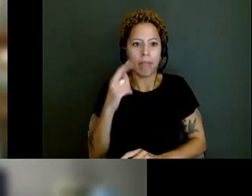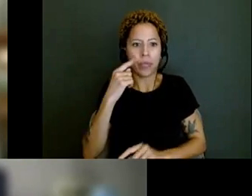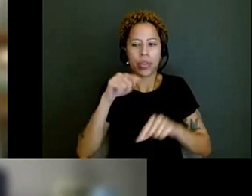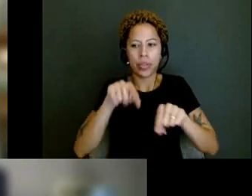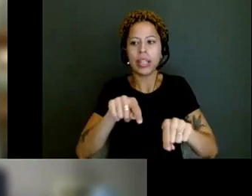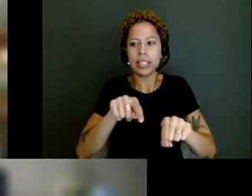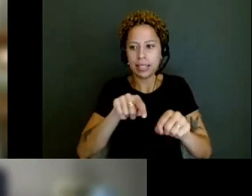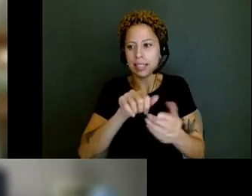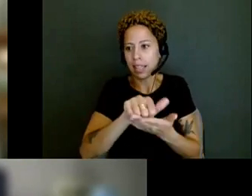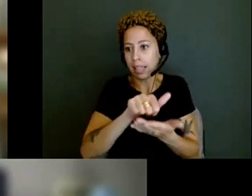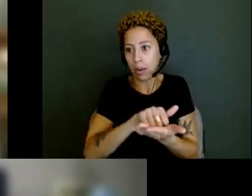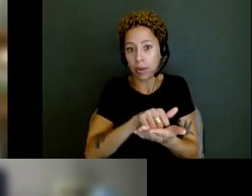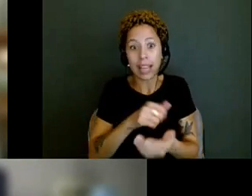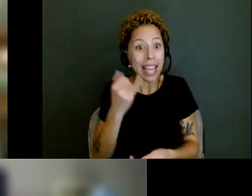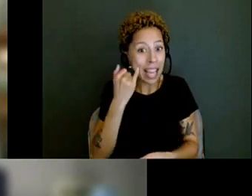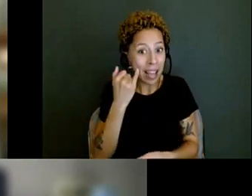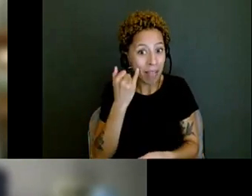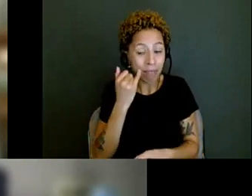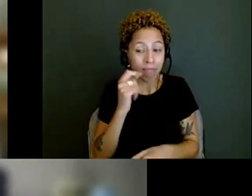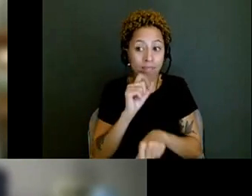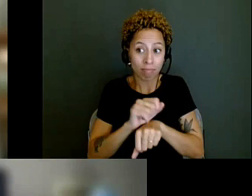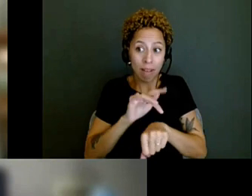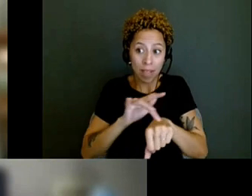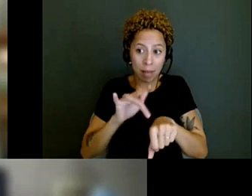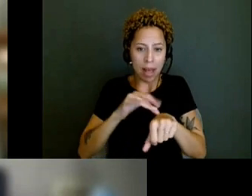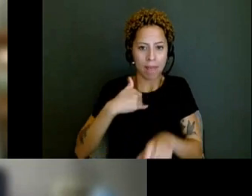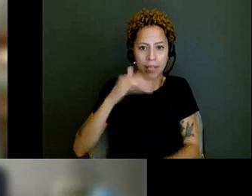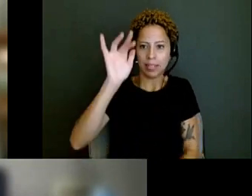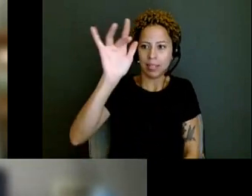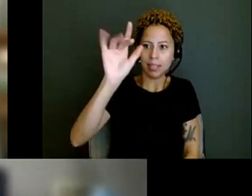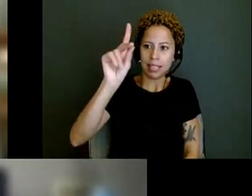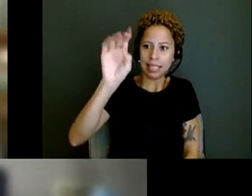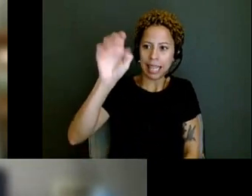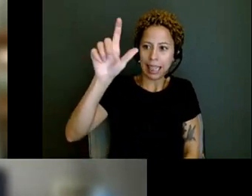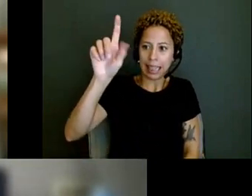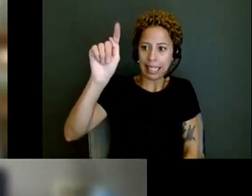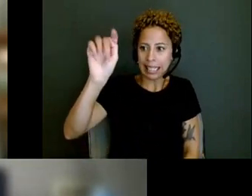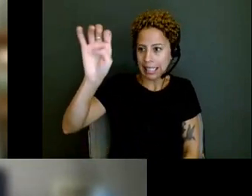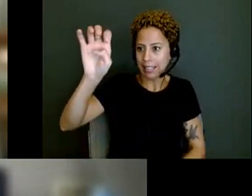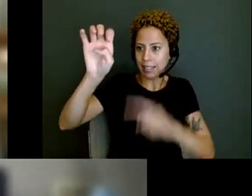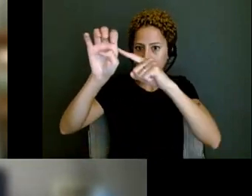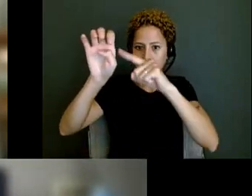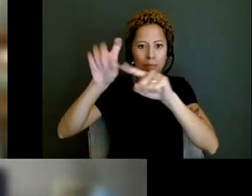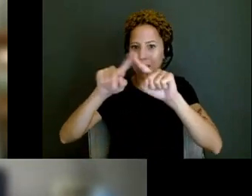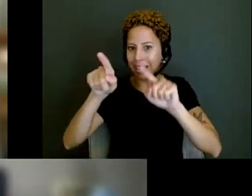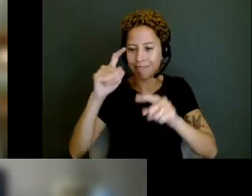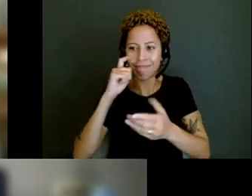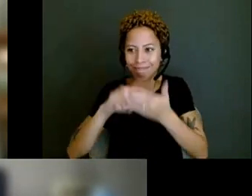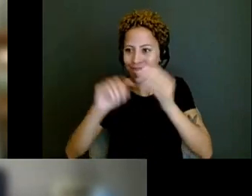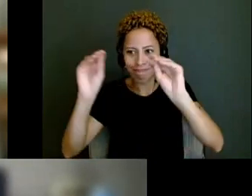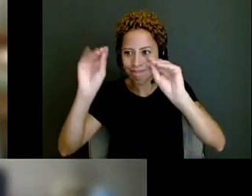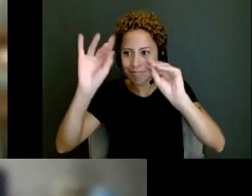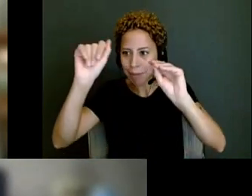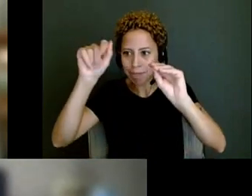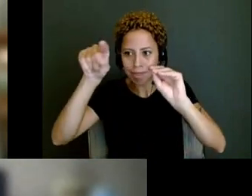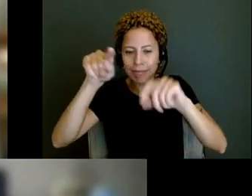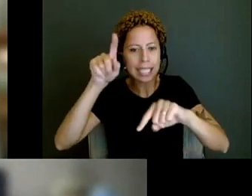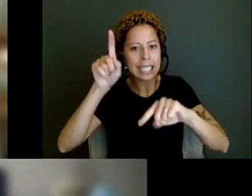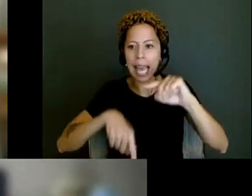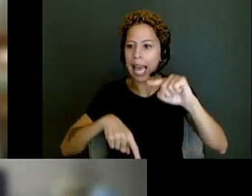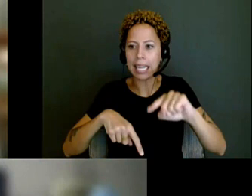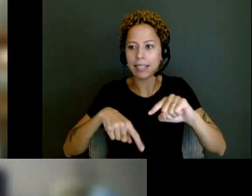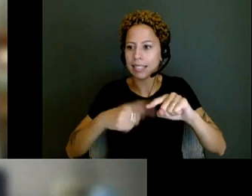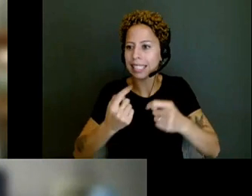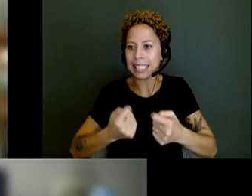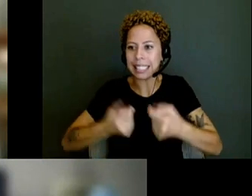available, there'd be a delete button here. But what I've done is I've disabled that. That means there's no way for my staff to delete a conversation, which means there's always going to